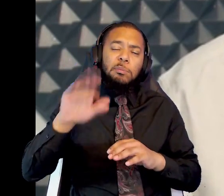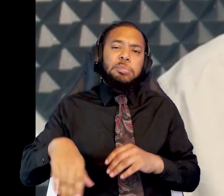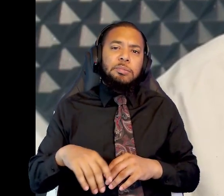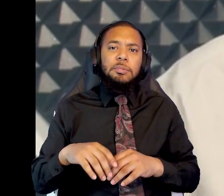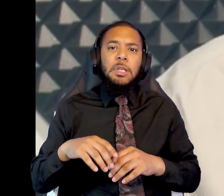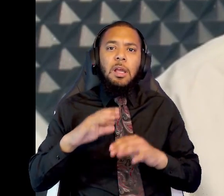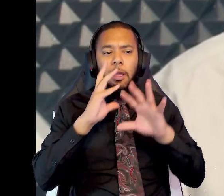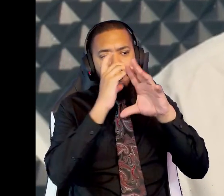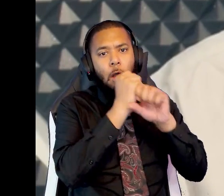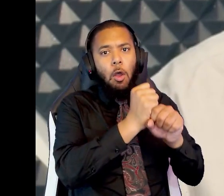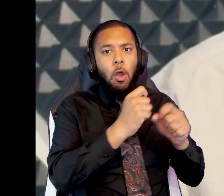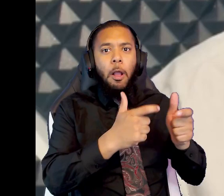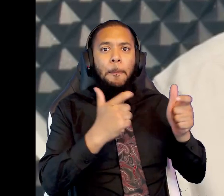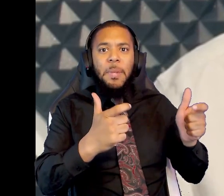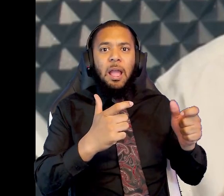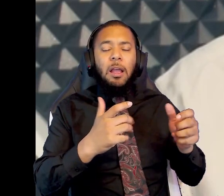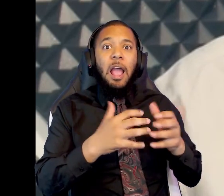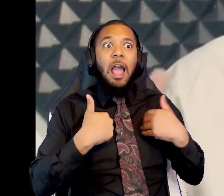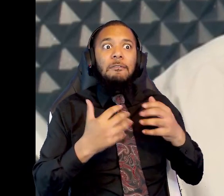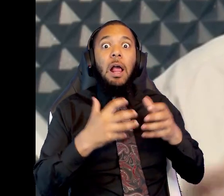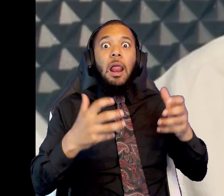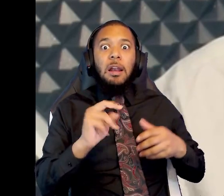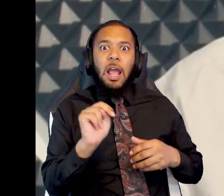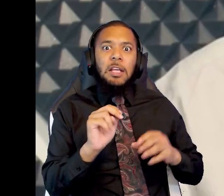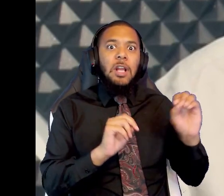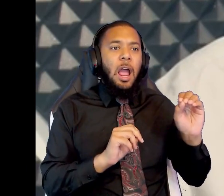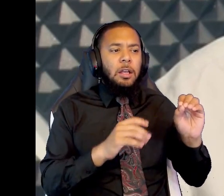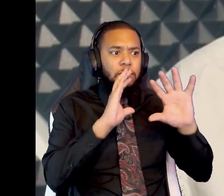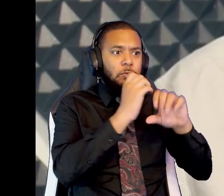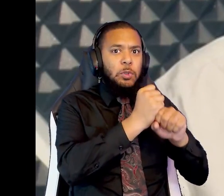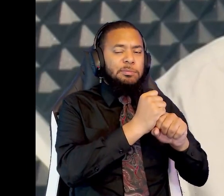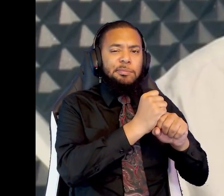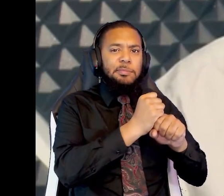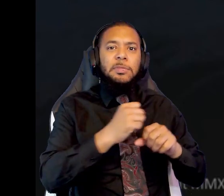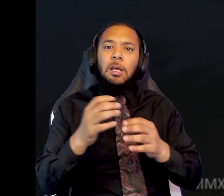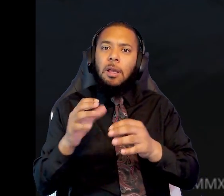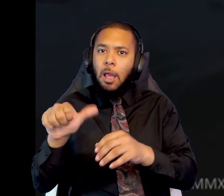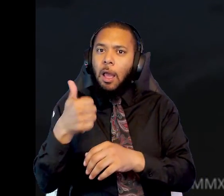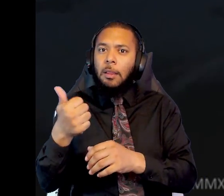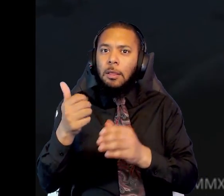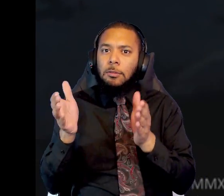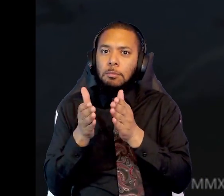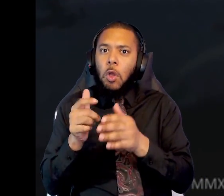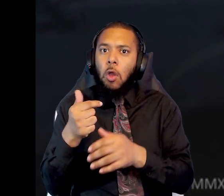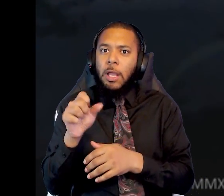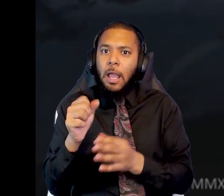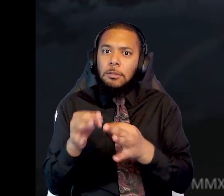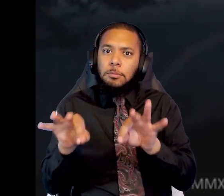gases just because you're very much more aware of the larger amounts of gases.